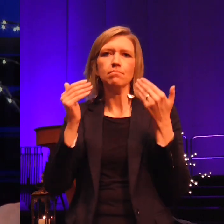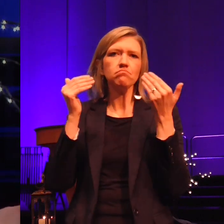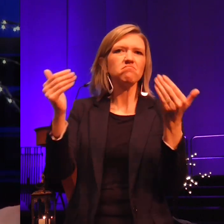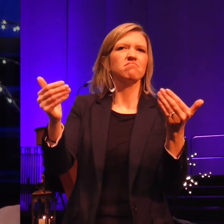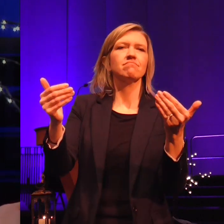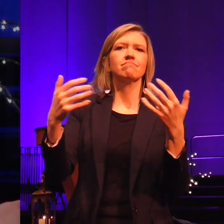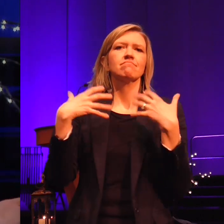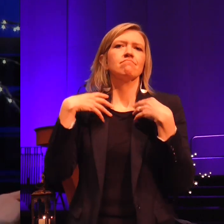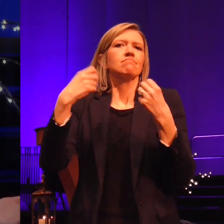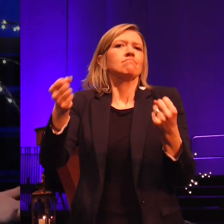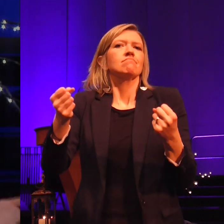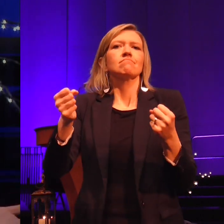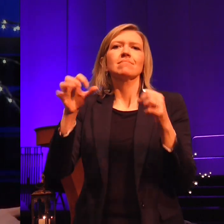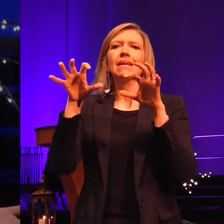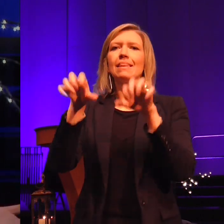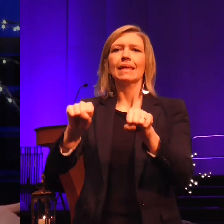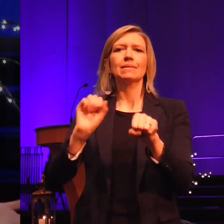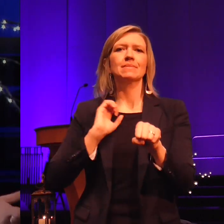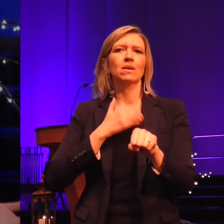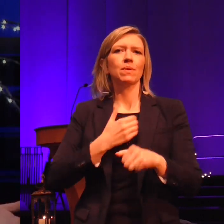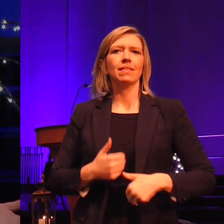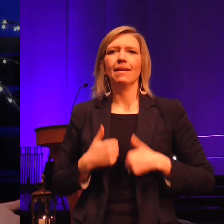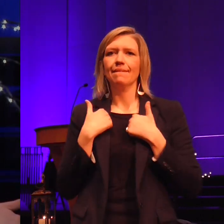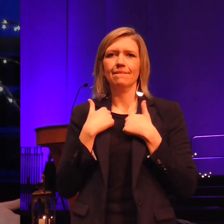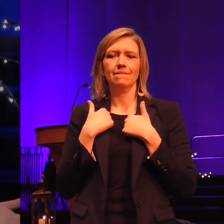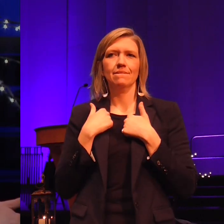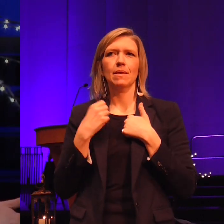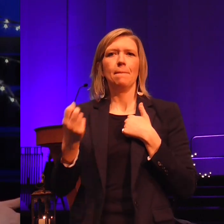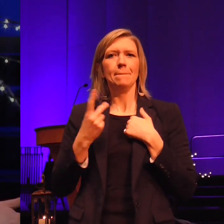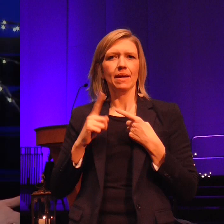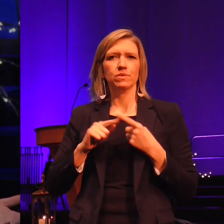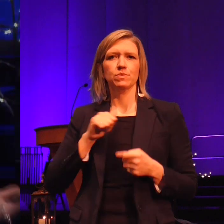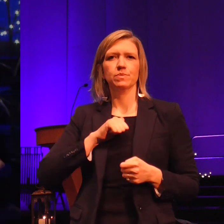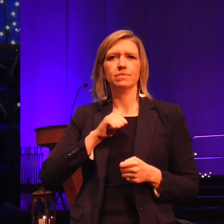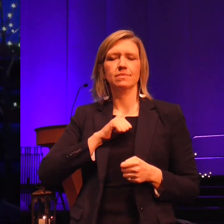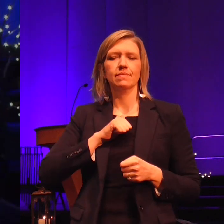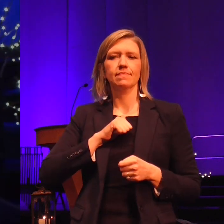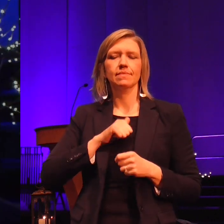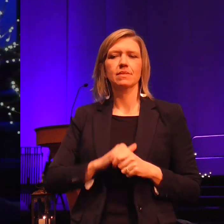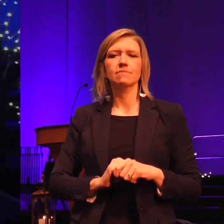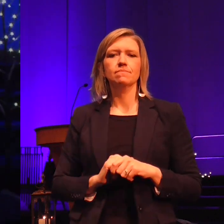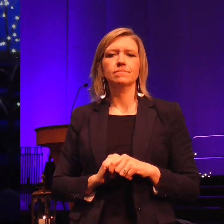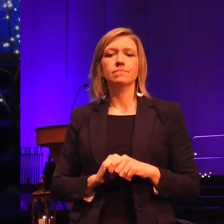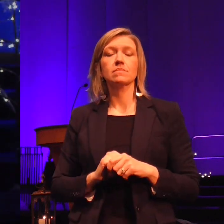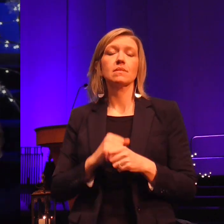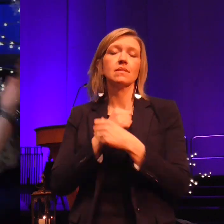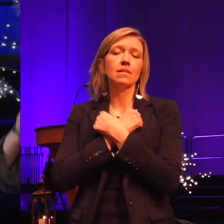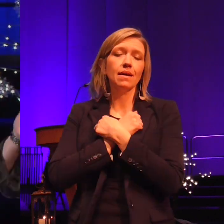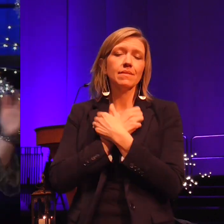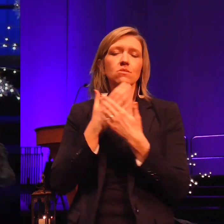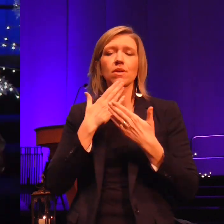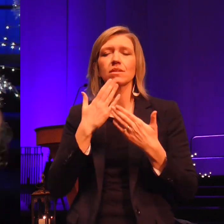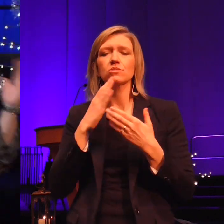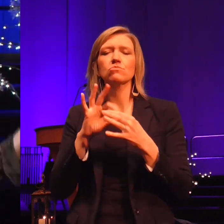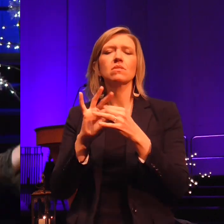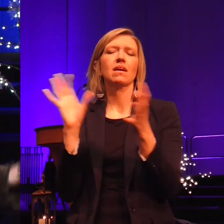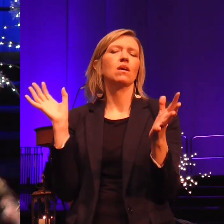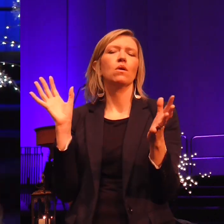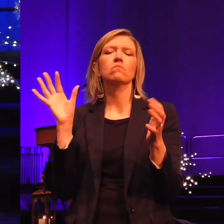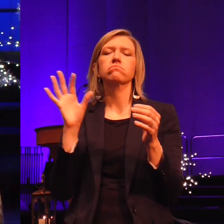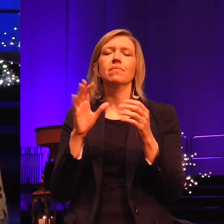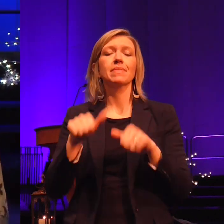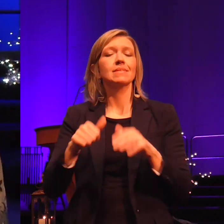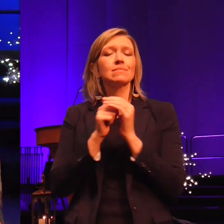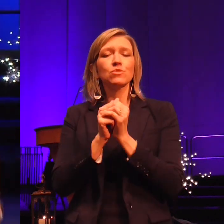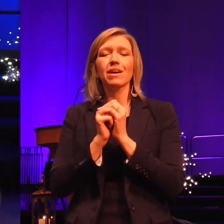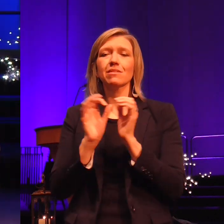claims our life back unto ourselves. And so in loving gratitude, we just let this go. We let this prayer go